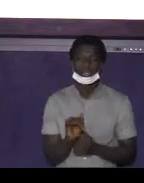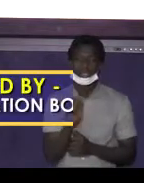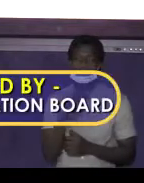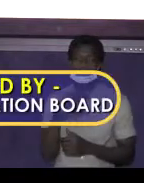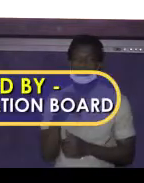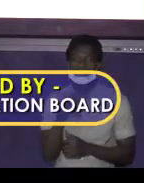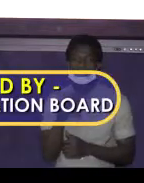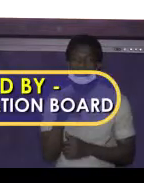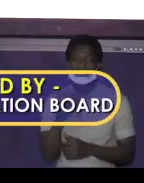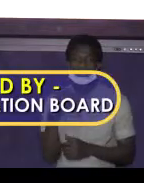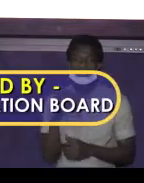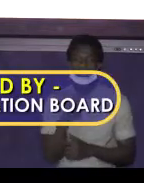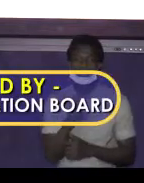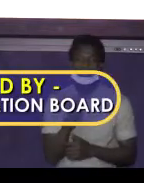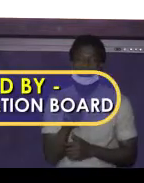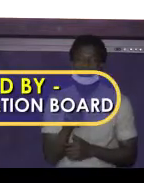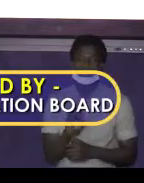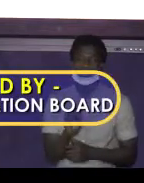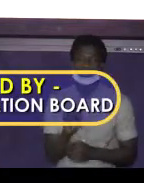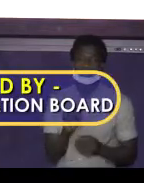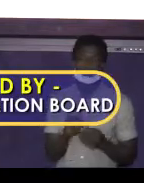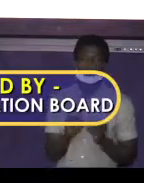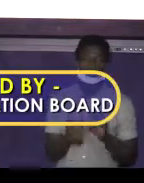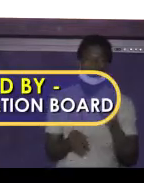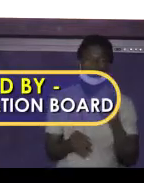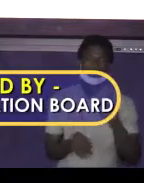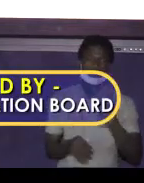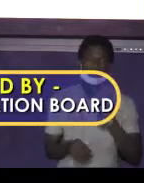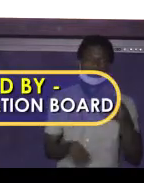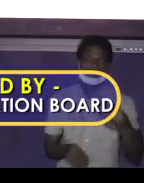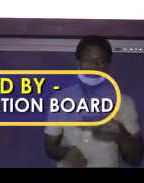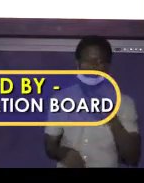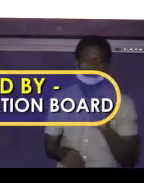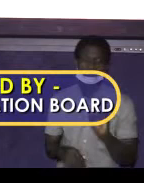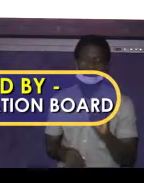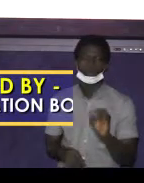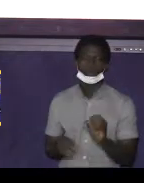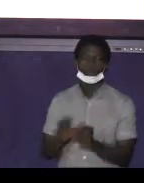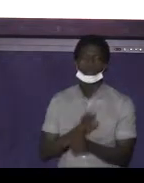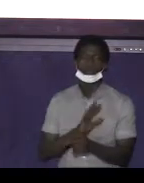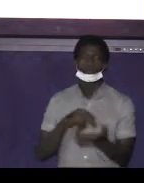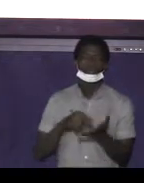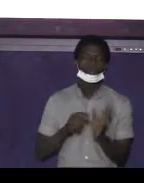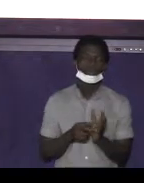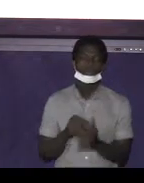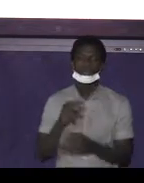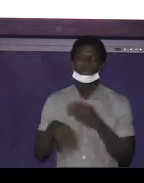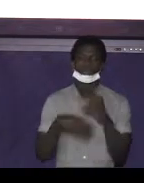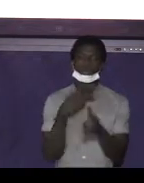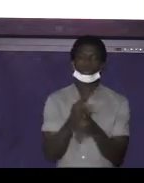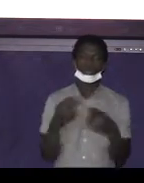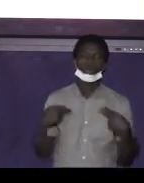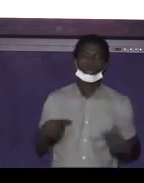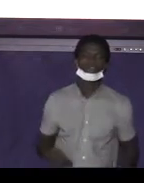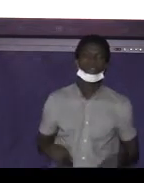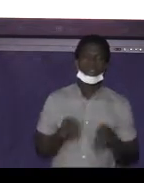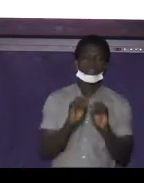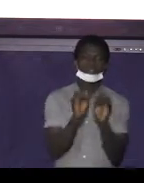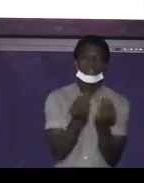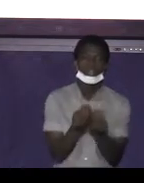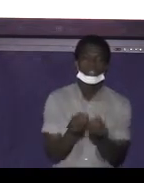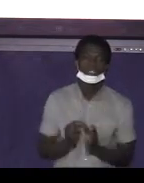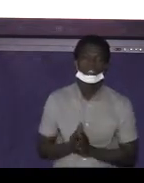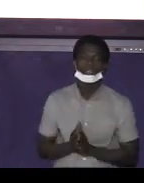of UNO. Let's look at WHO. What is the full meaning? That is World Health Organization. Say